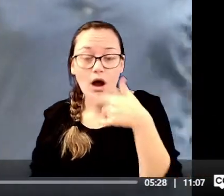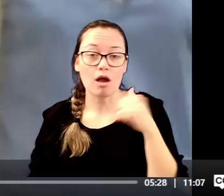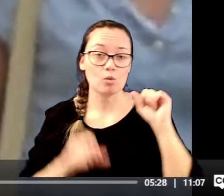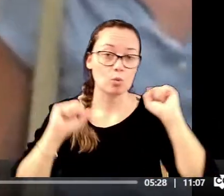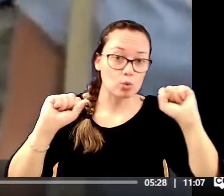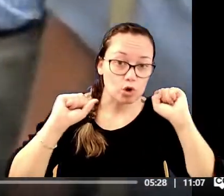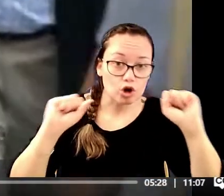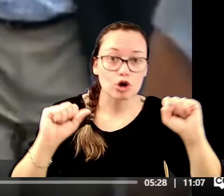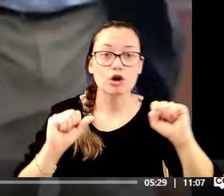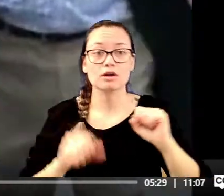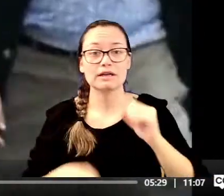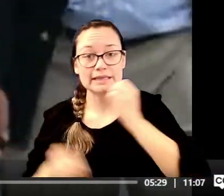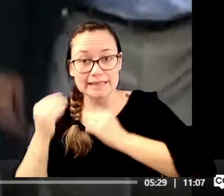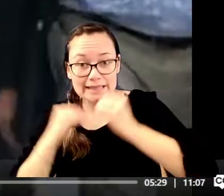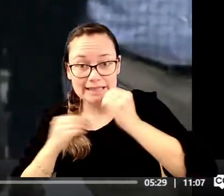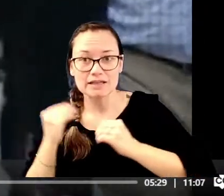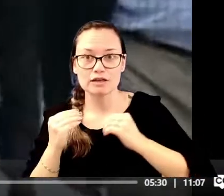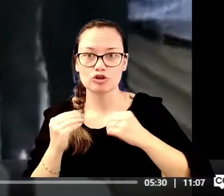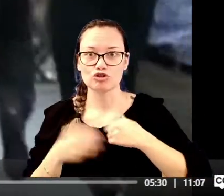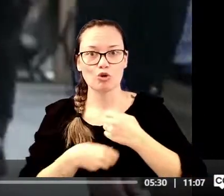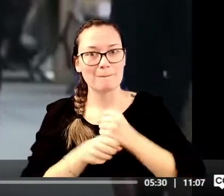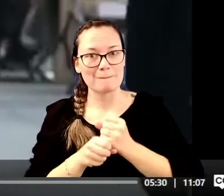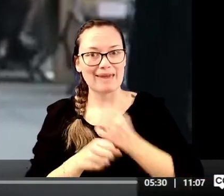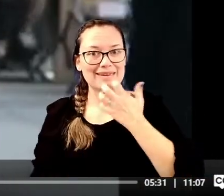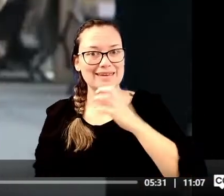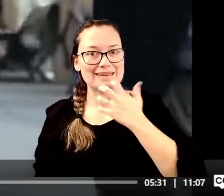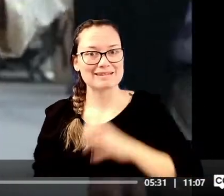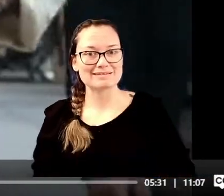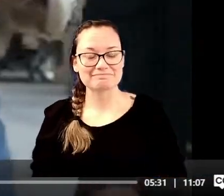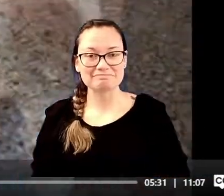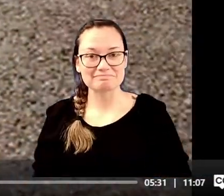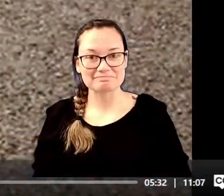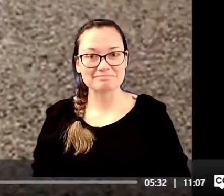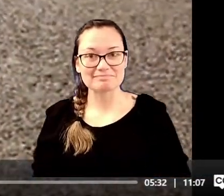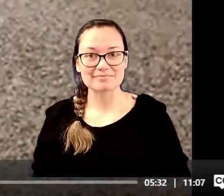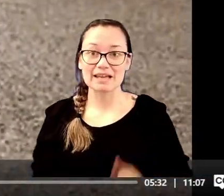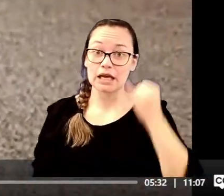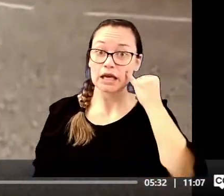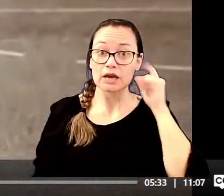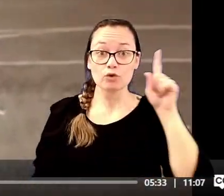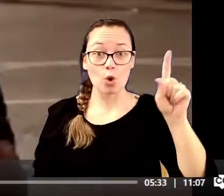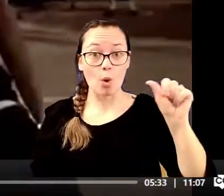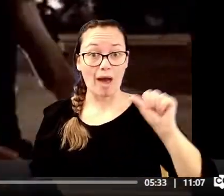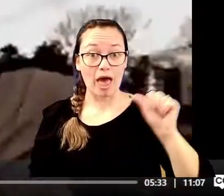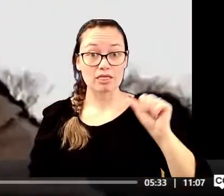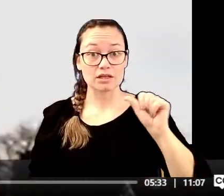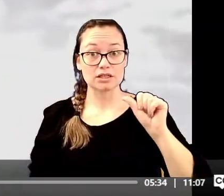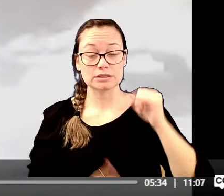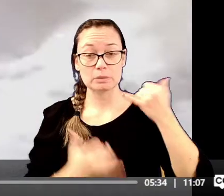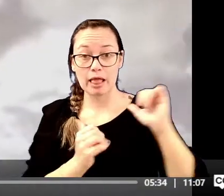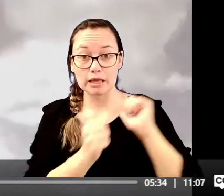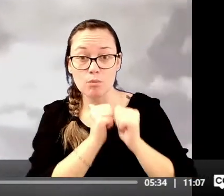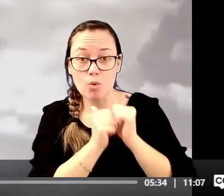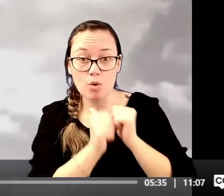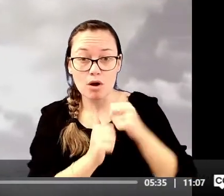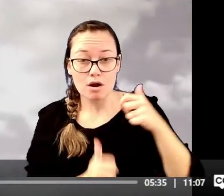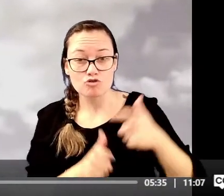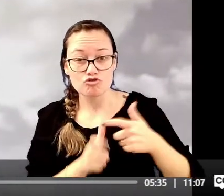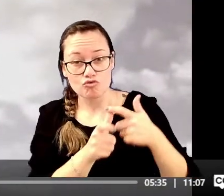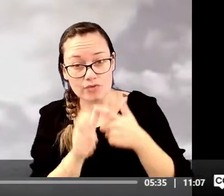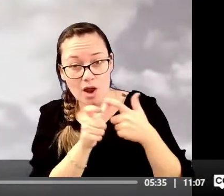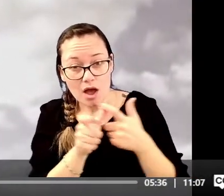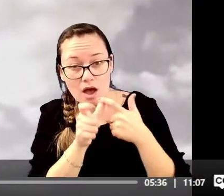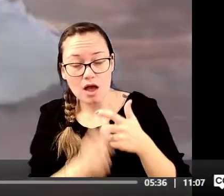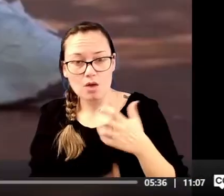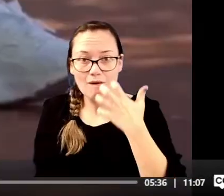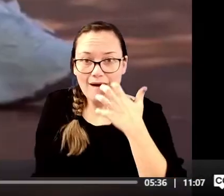you generate a small amount of heat. If you were to, go to and do an athletic event and you're running around, you're going to start getting hot, which is